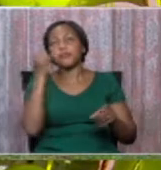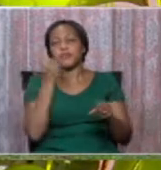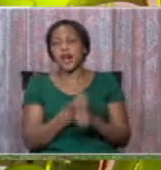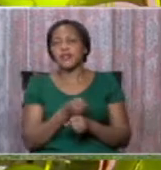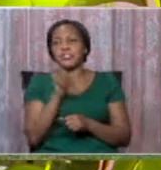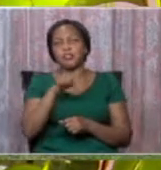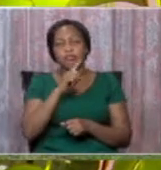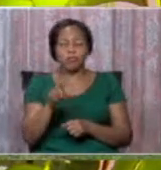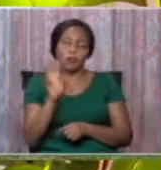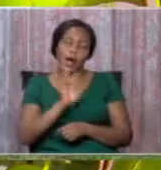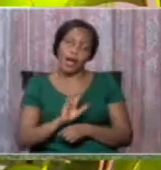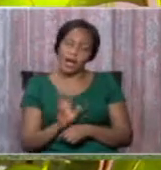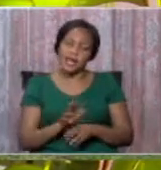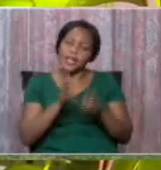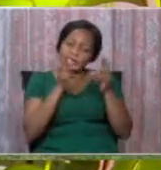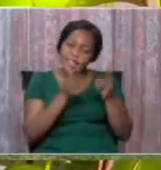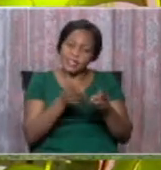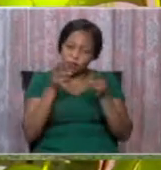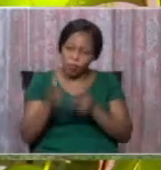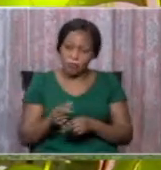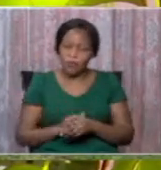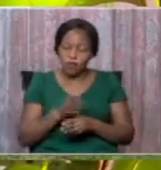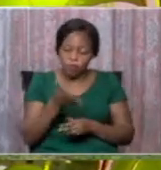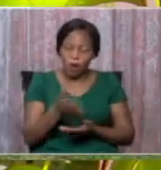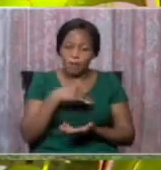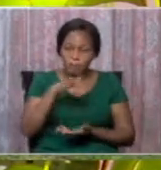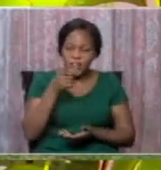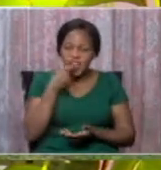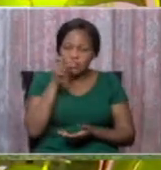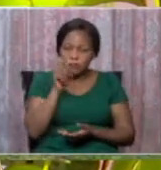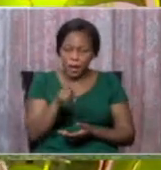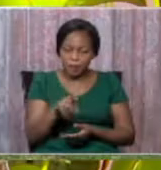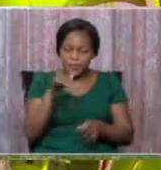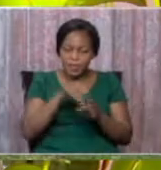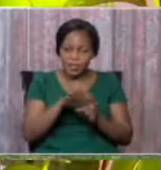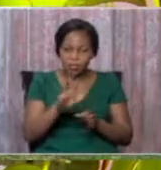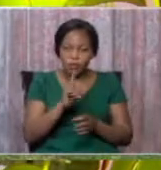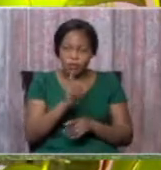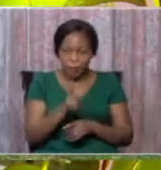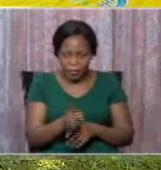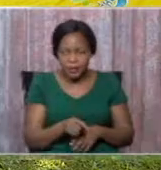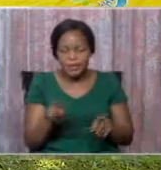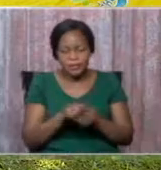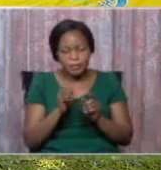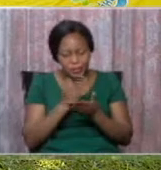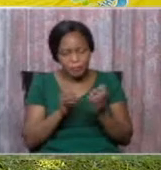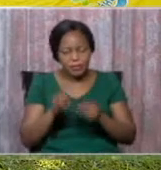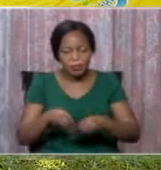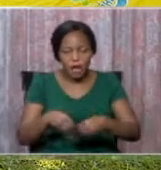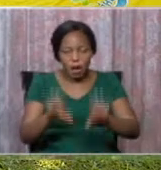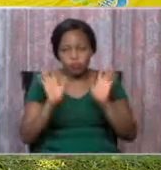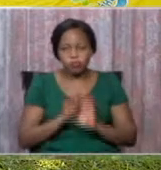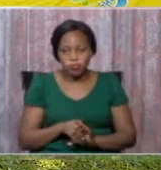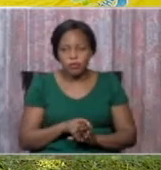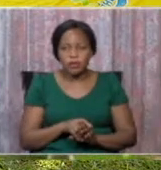fill up in the testicles, you know? And no one should tell you that if you have a wet dream, you should go ahead and